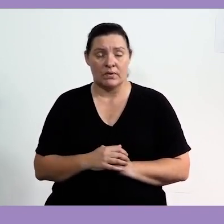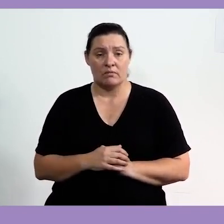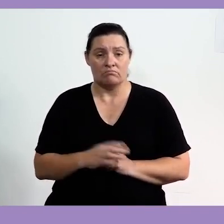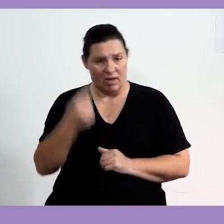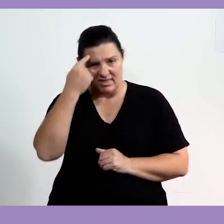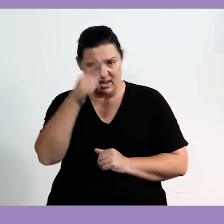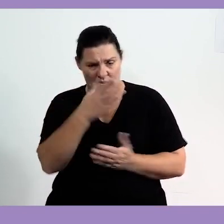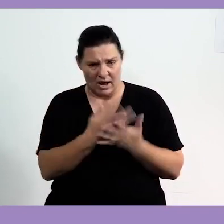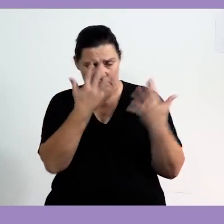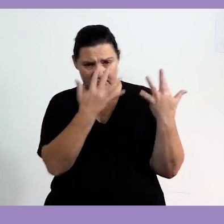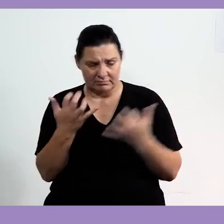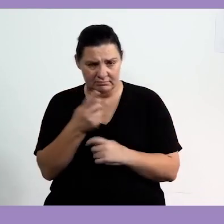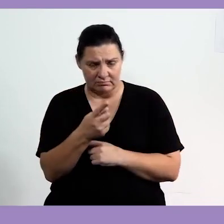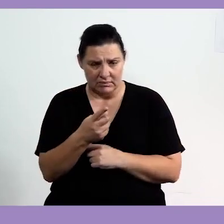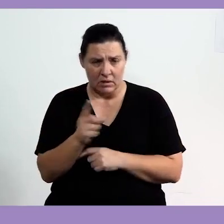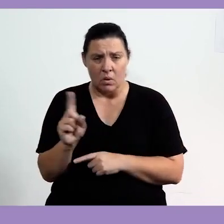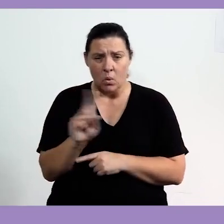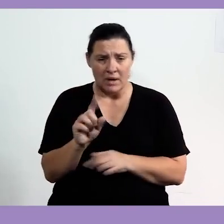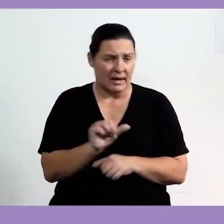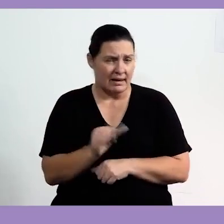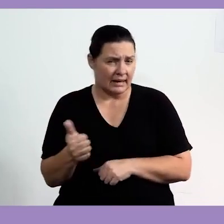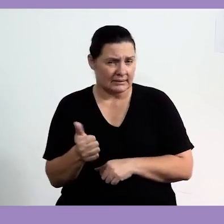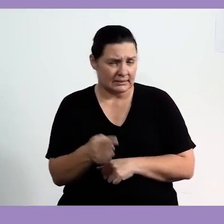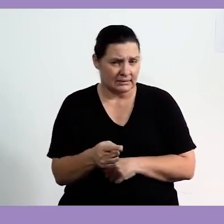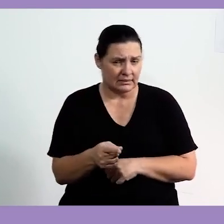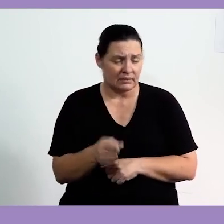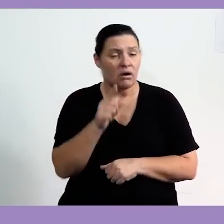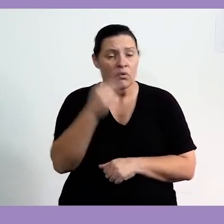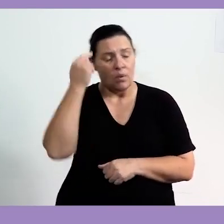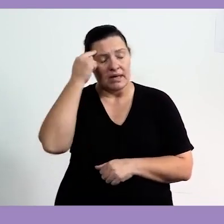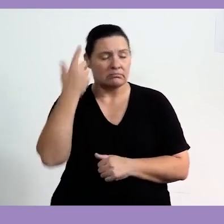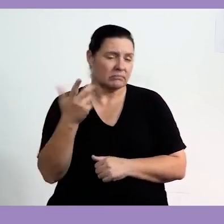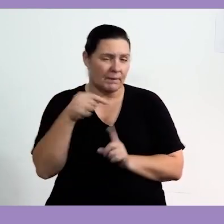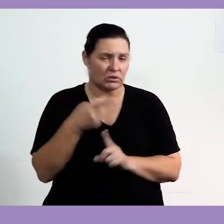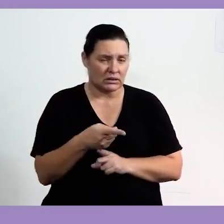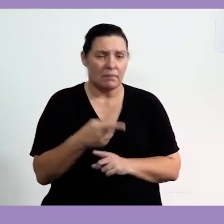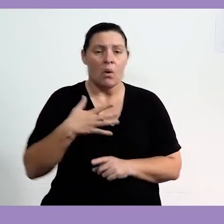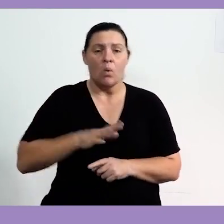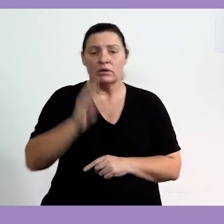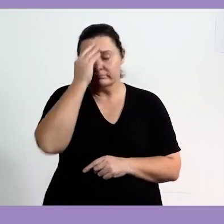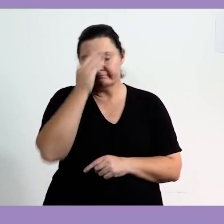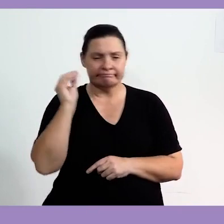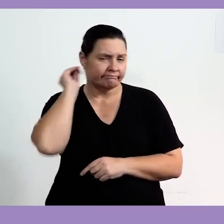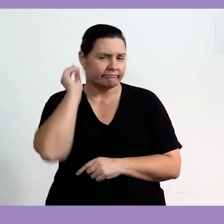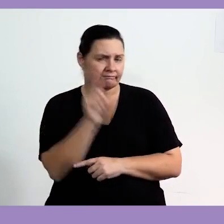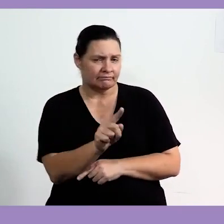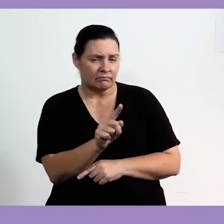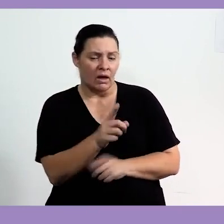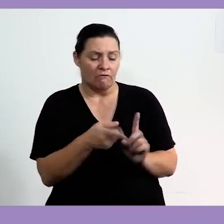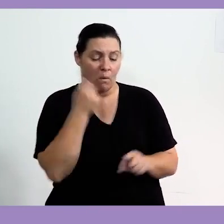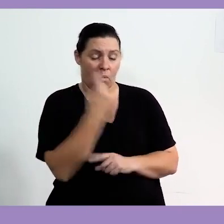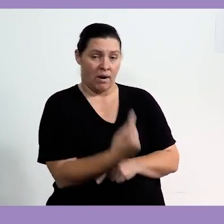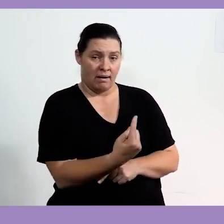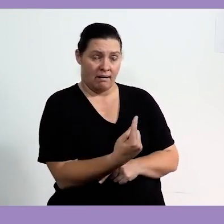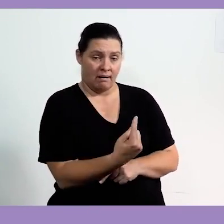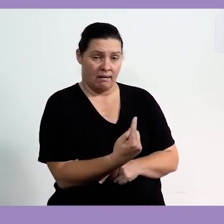4. So do you think you can figure out what is the next term? While you are thinking about it, I want you to notice here